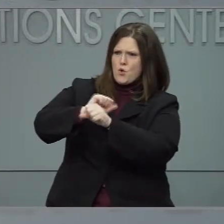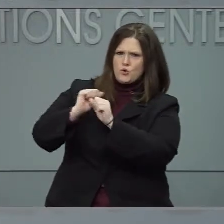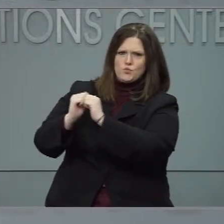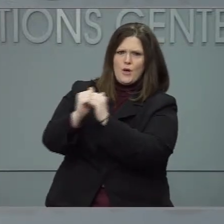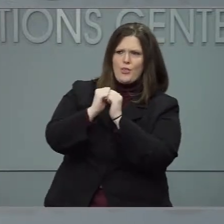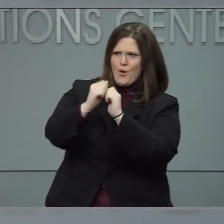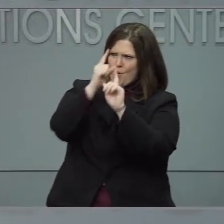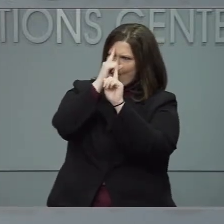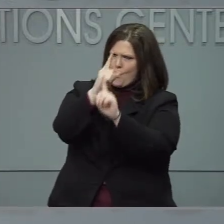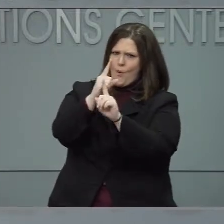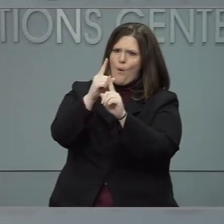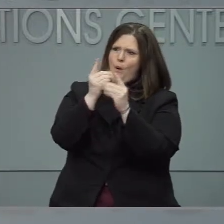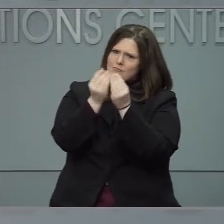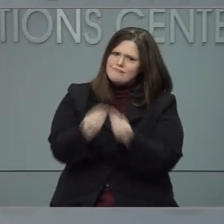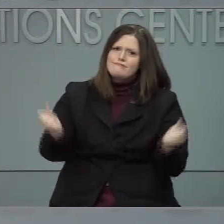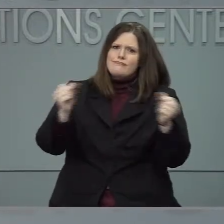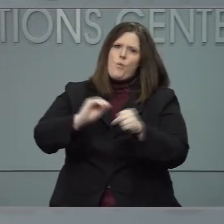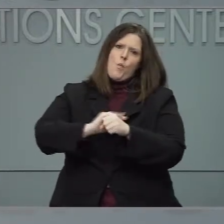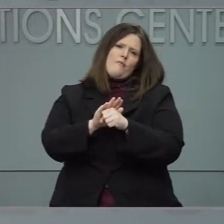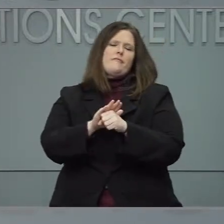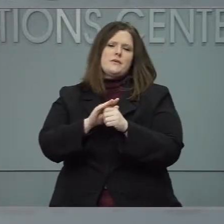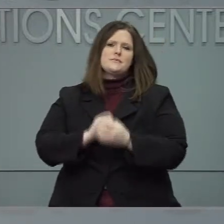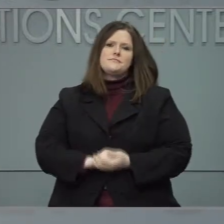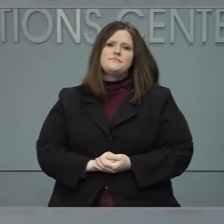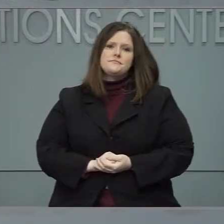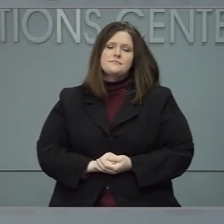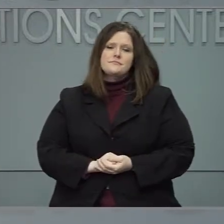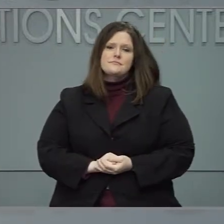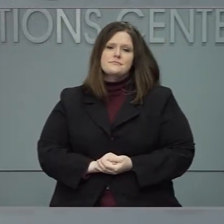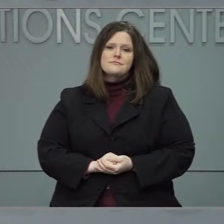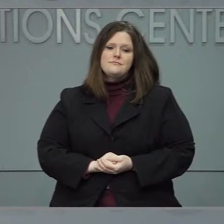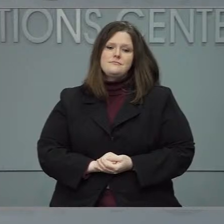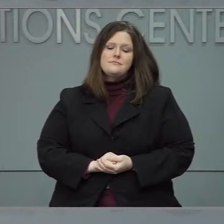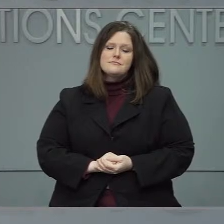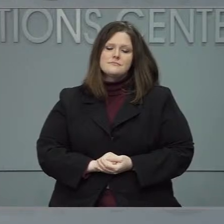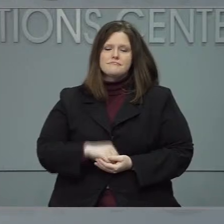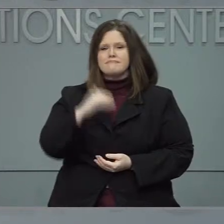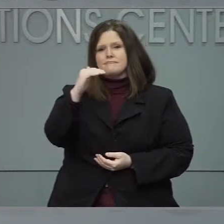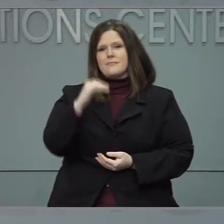can get on the other side of this soon. Next question, please.